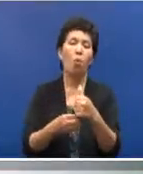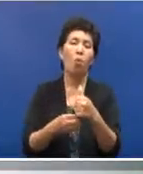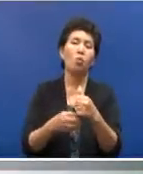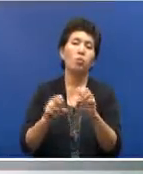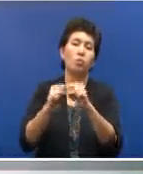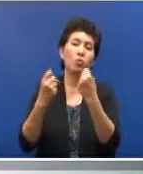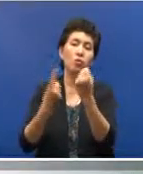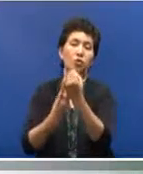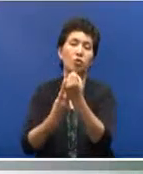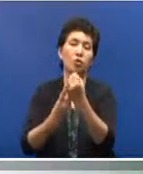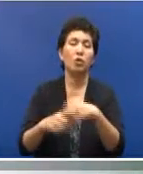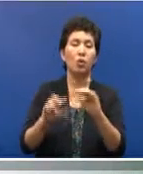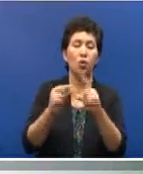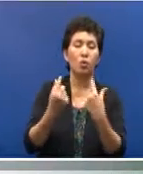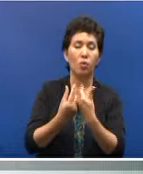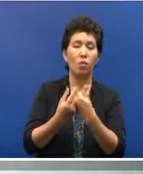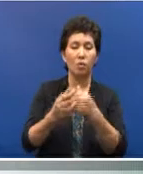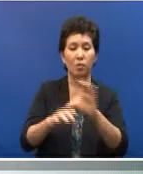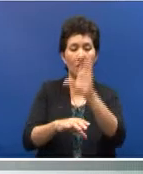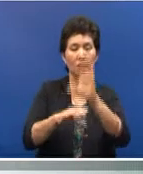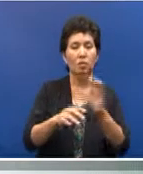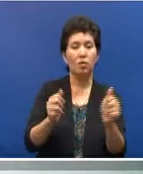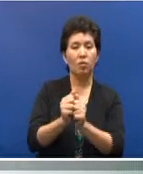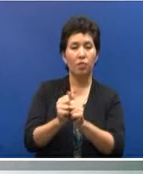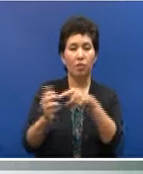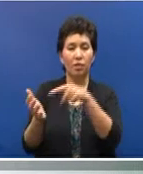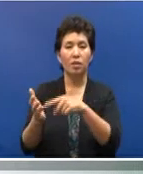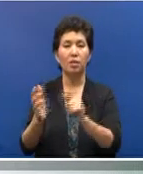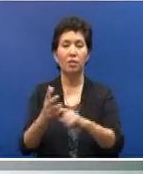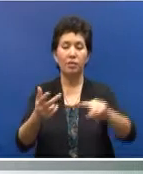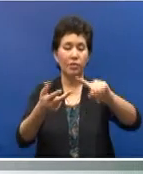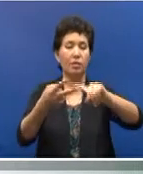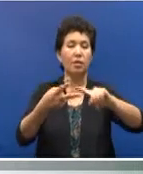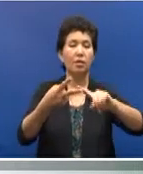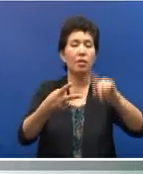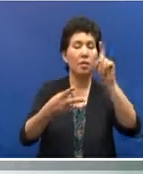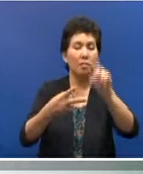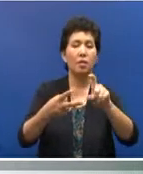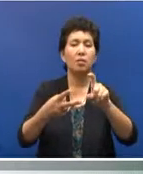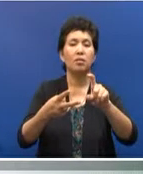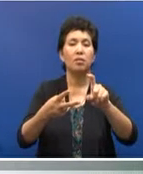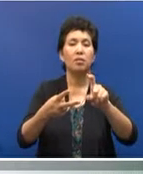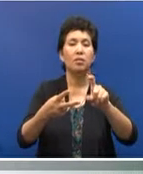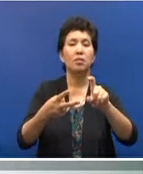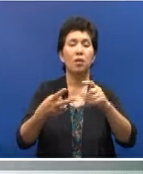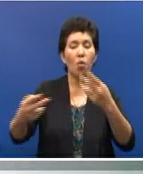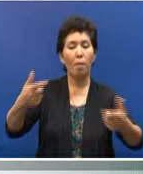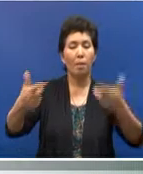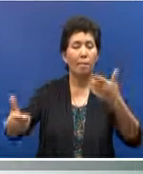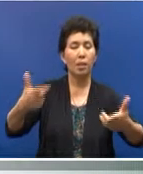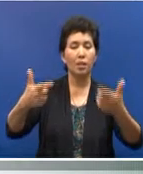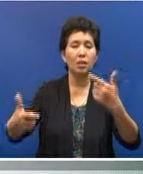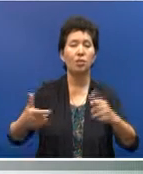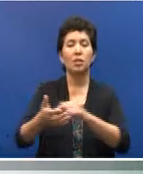through physical and also cultural differences. Okay, second, there must be competition,